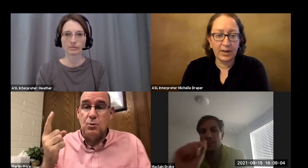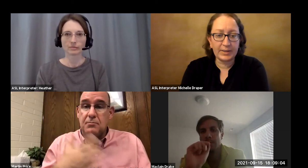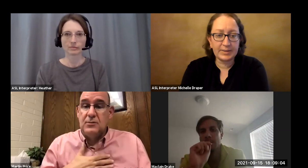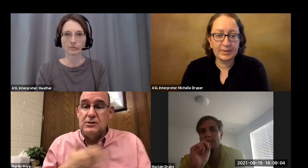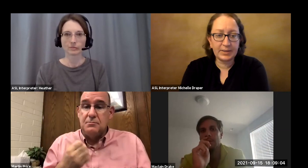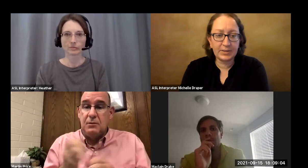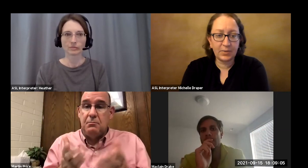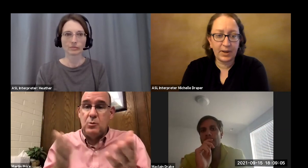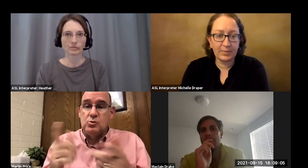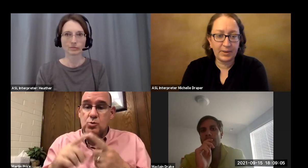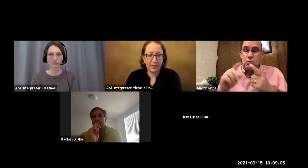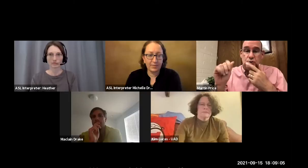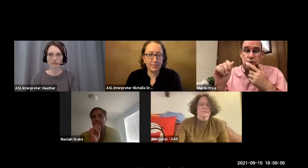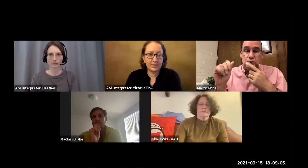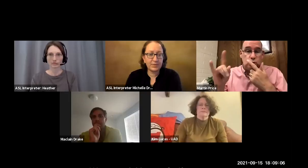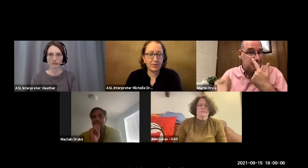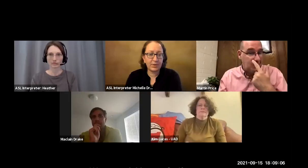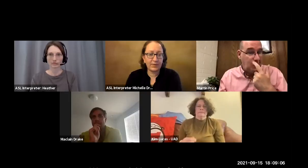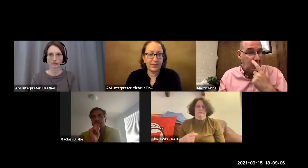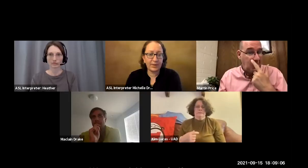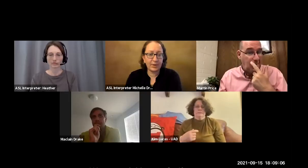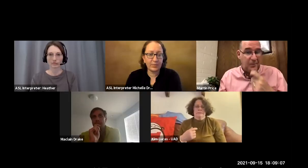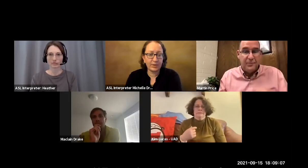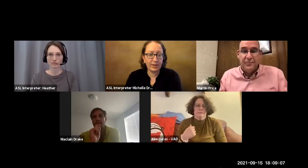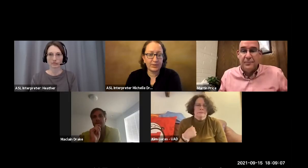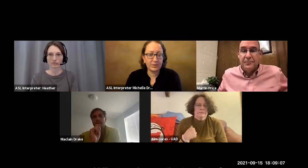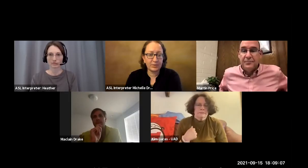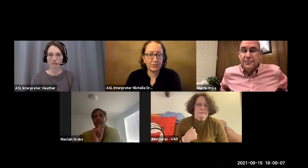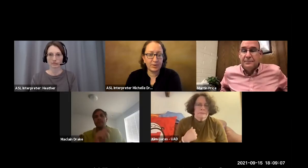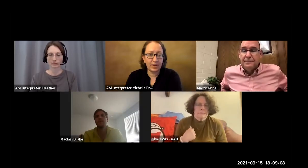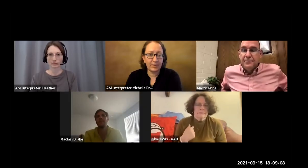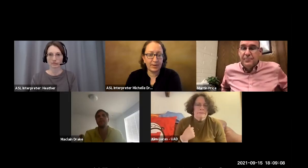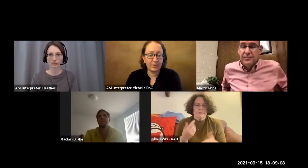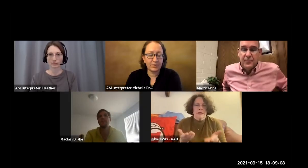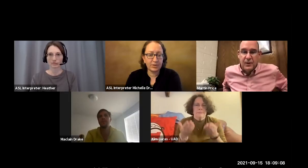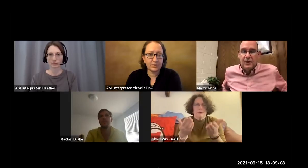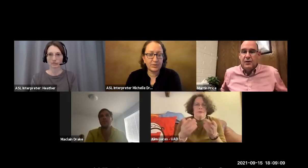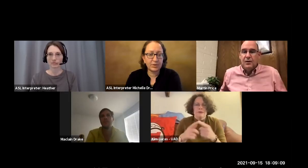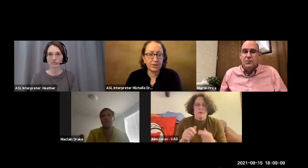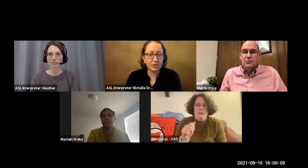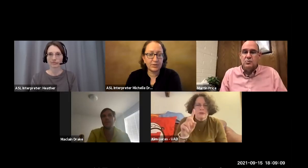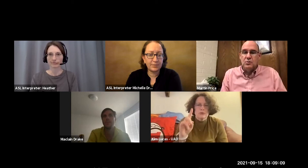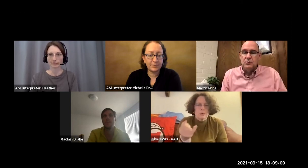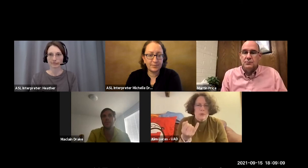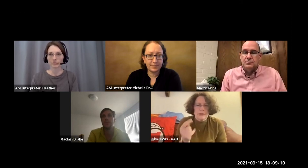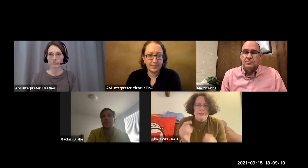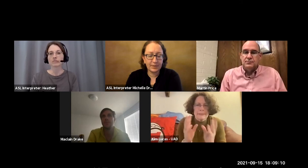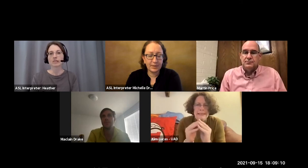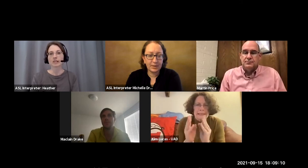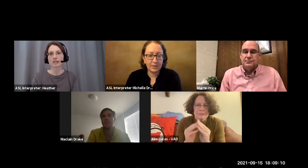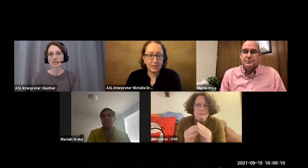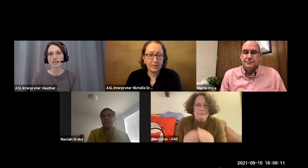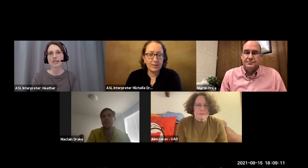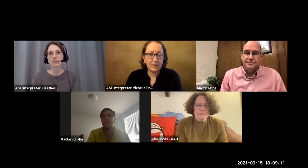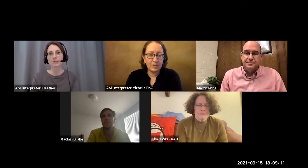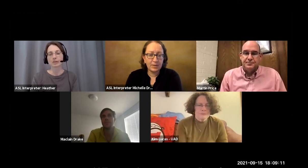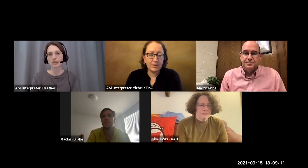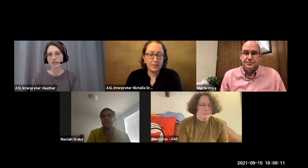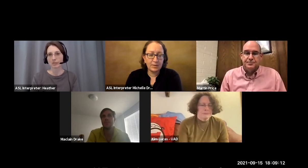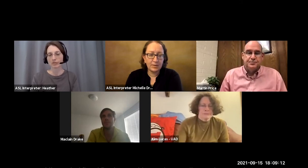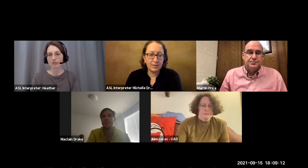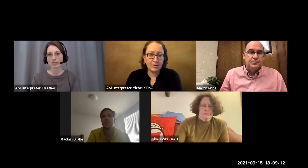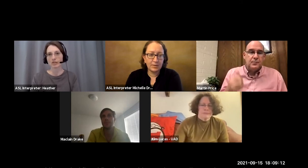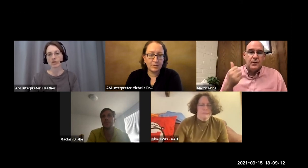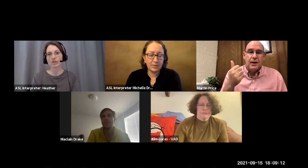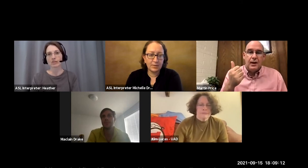We are at 6:09 p.m. So if anyone would like to make a motion to adjourn. Kim